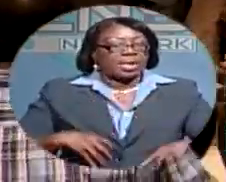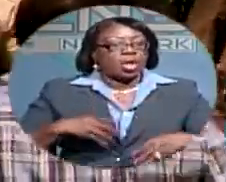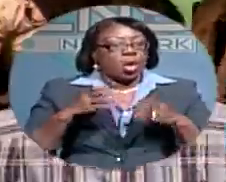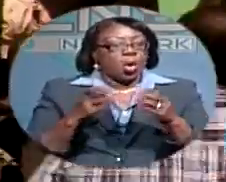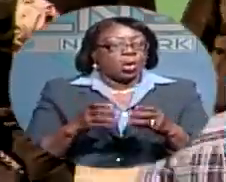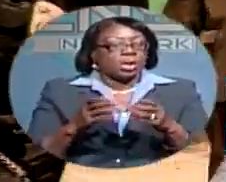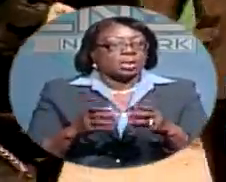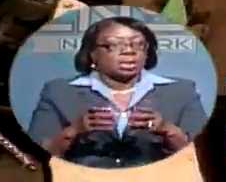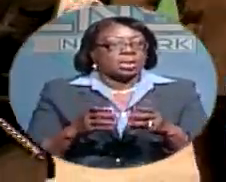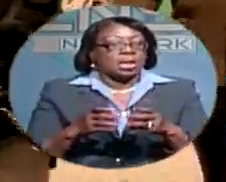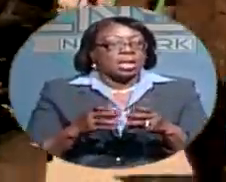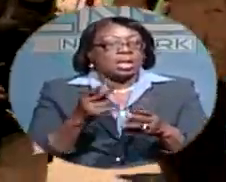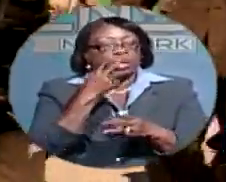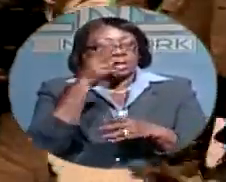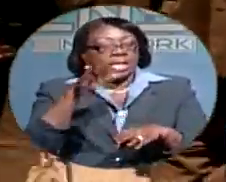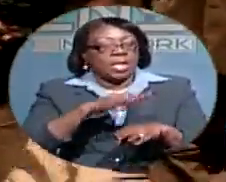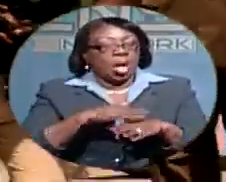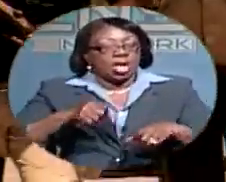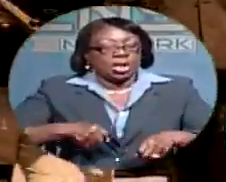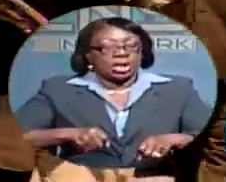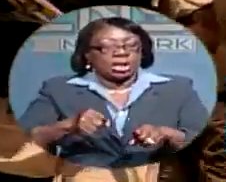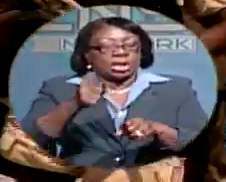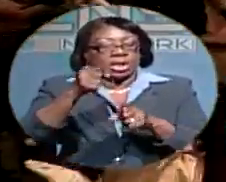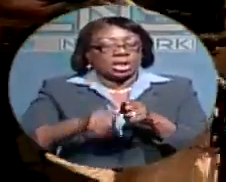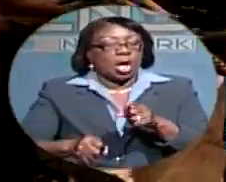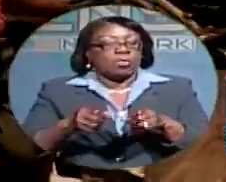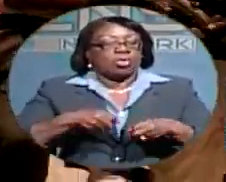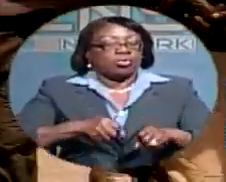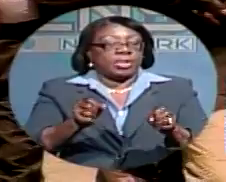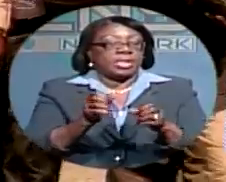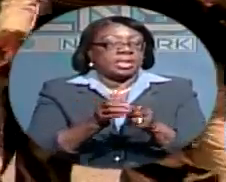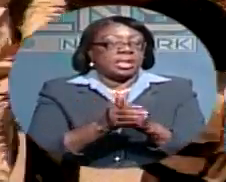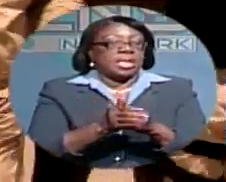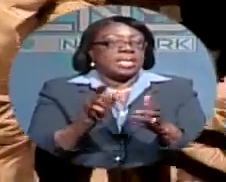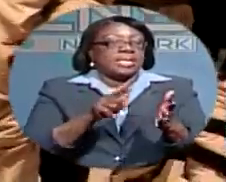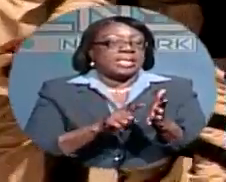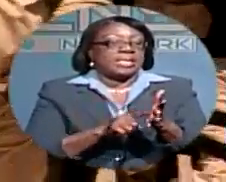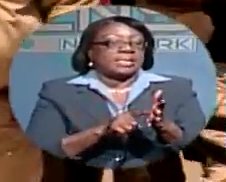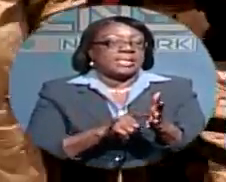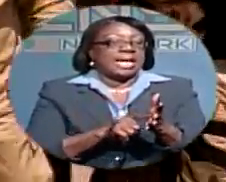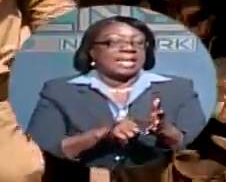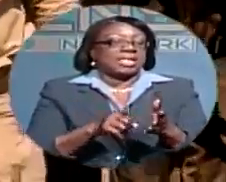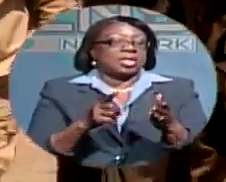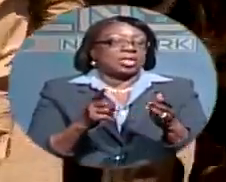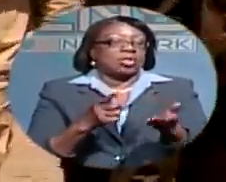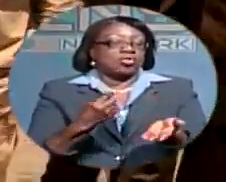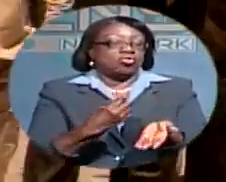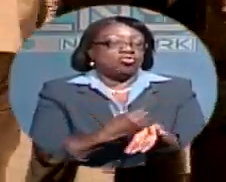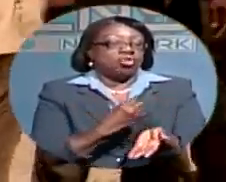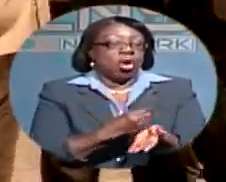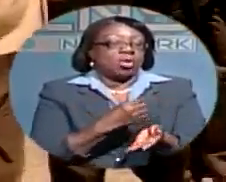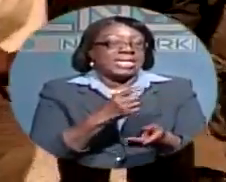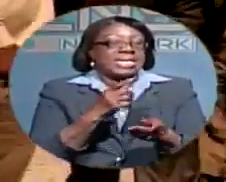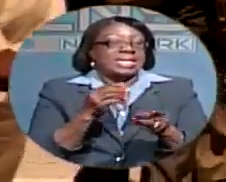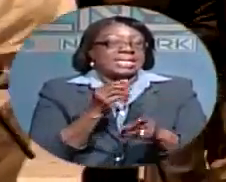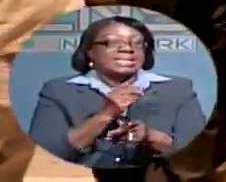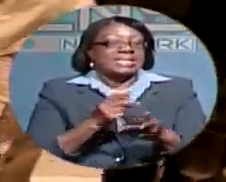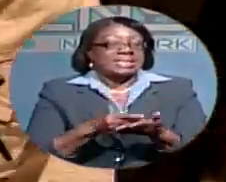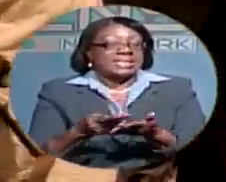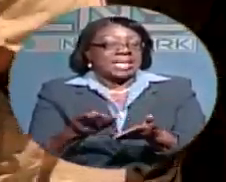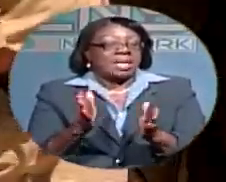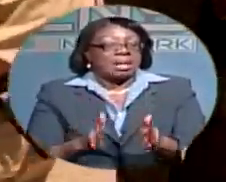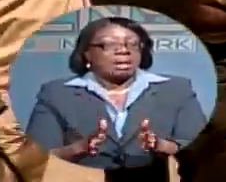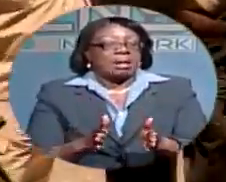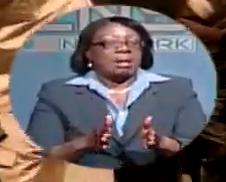police presence also seen on South Street, which was partially blocked off. This as alleged drug dealer Stephen Dye Stubbs appeared before the